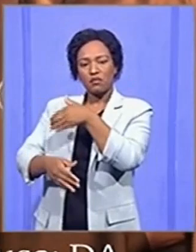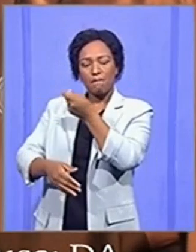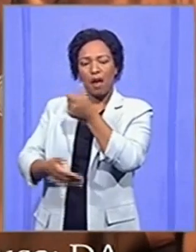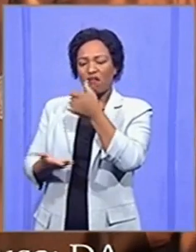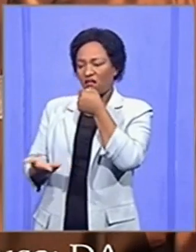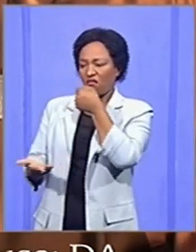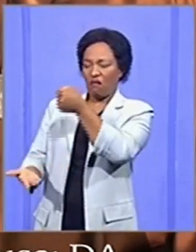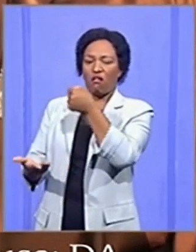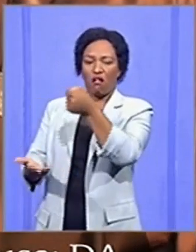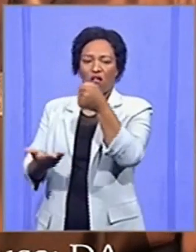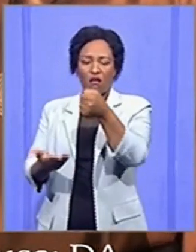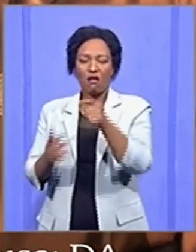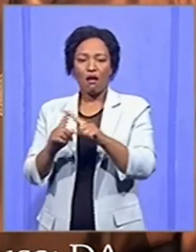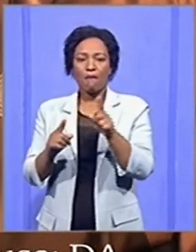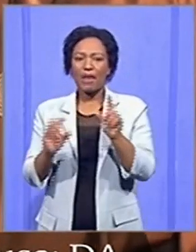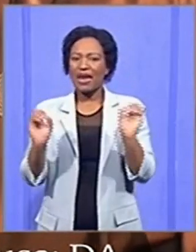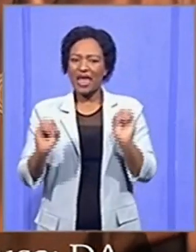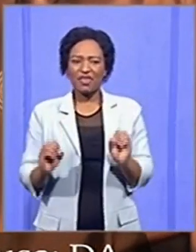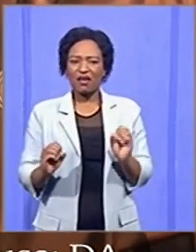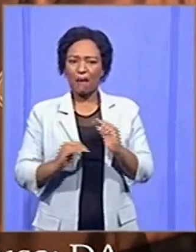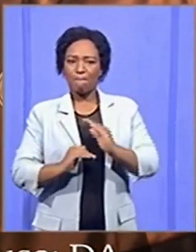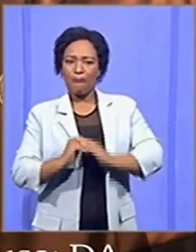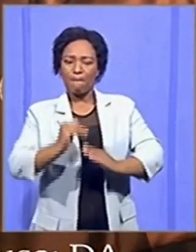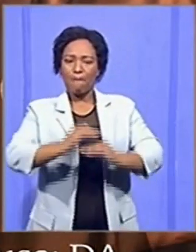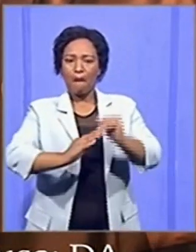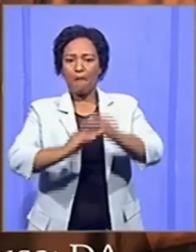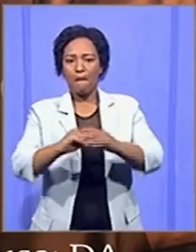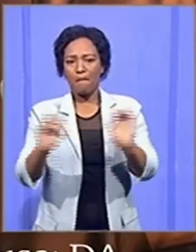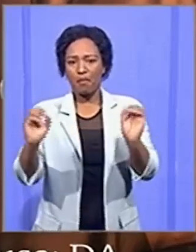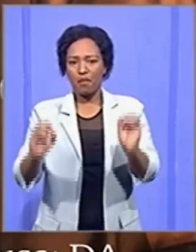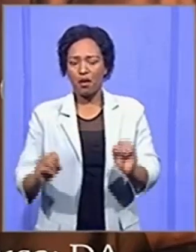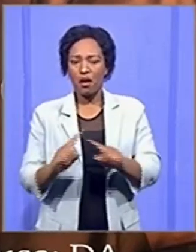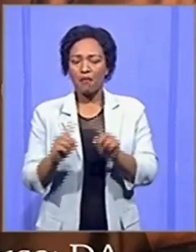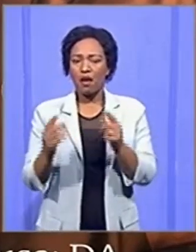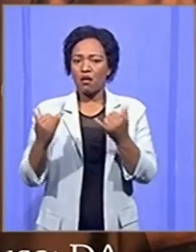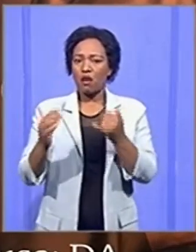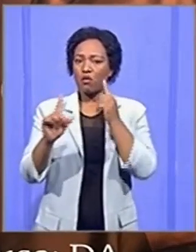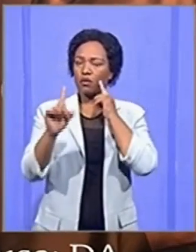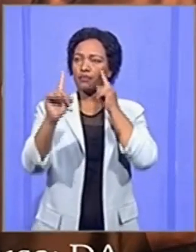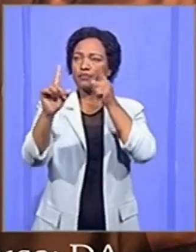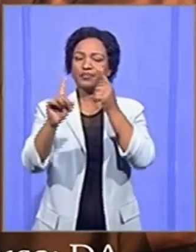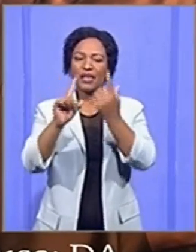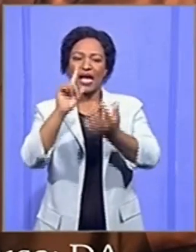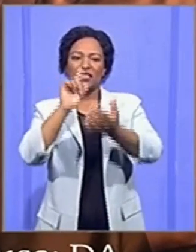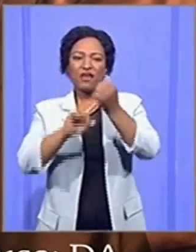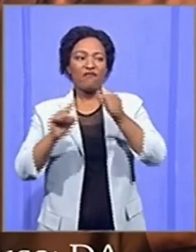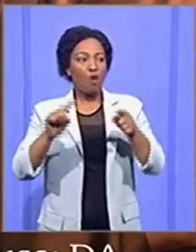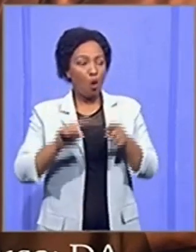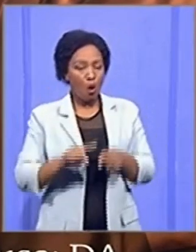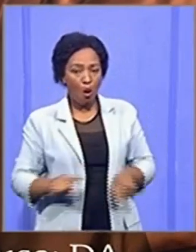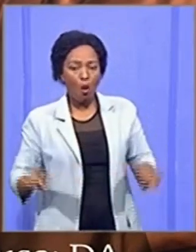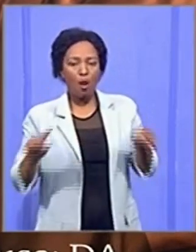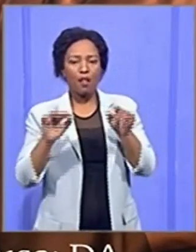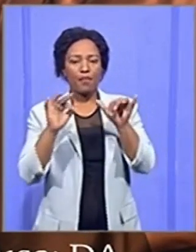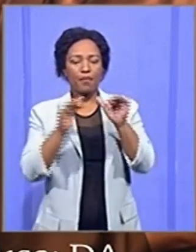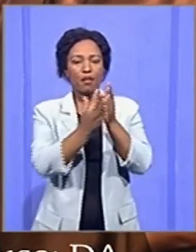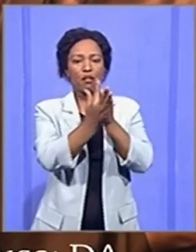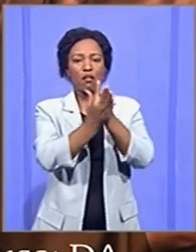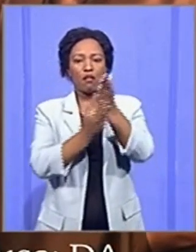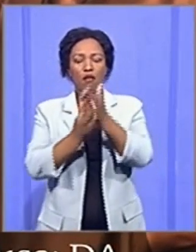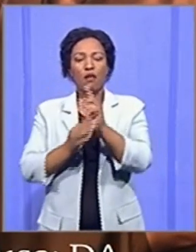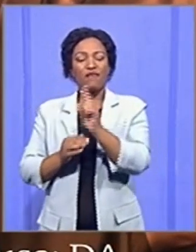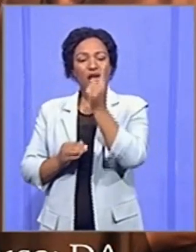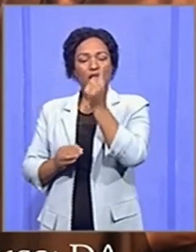filled. None of these things have been done. And if you're going to seek to achieve universal health care, you're going to first have to fix